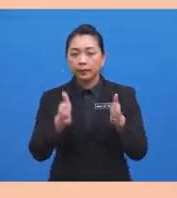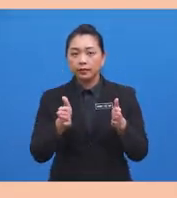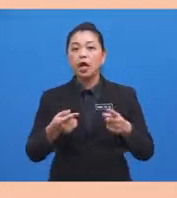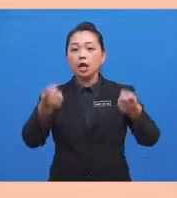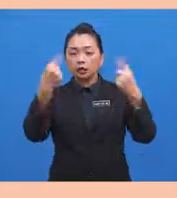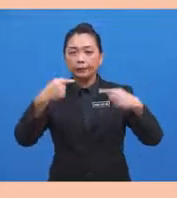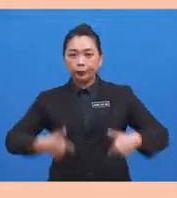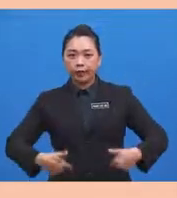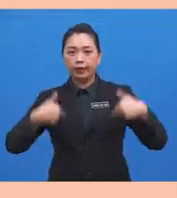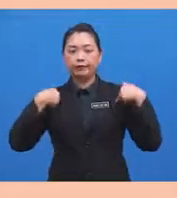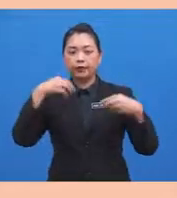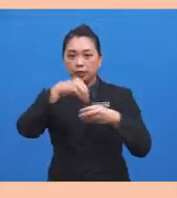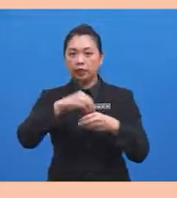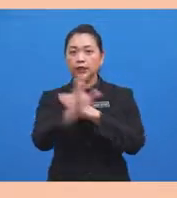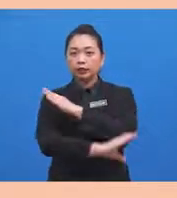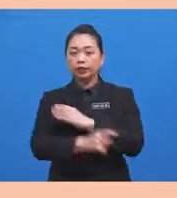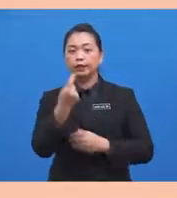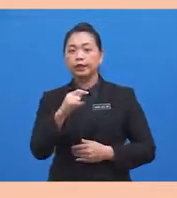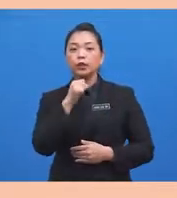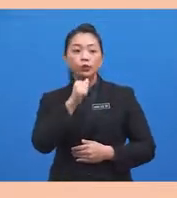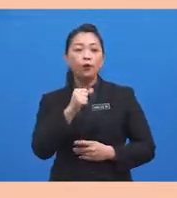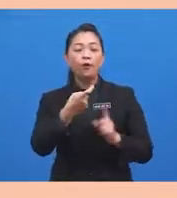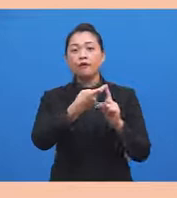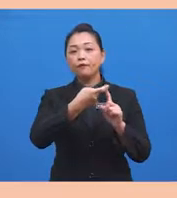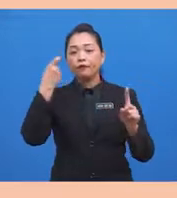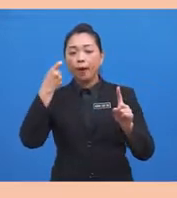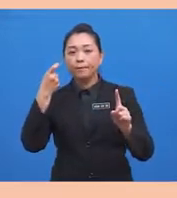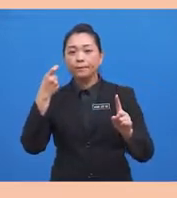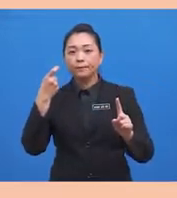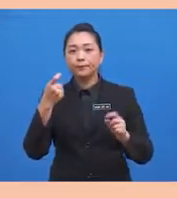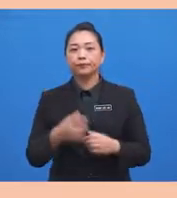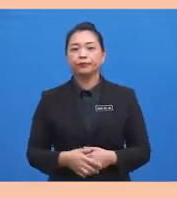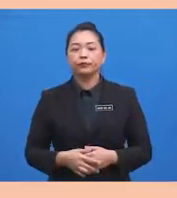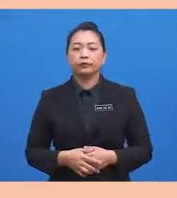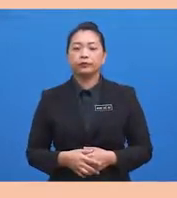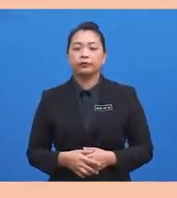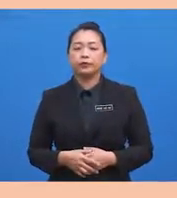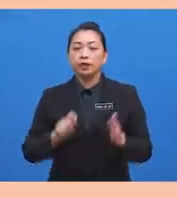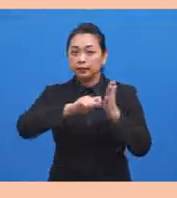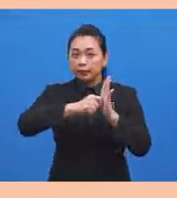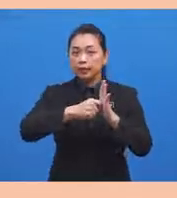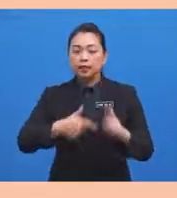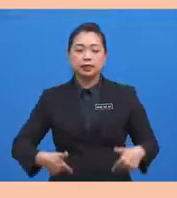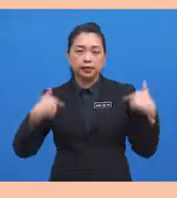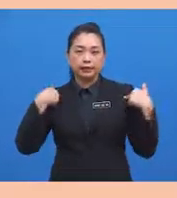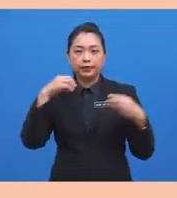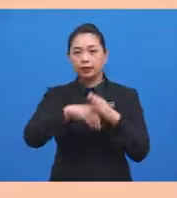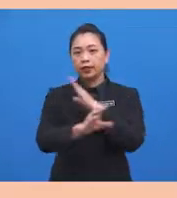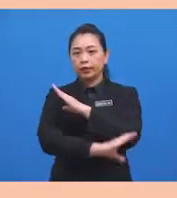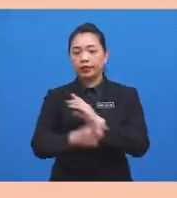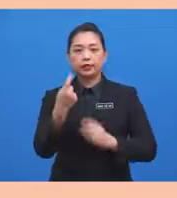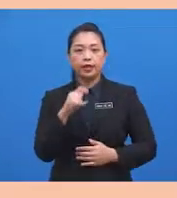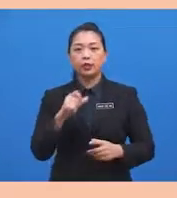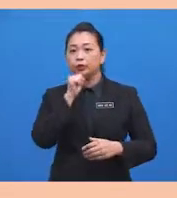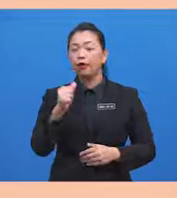live in a country they are not from. Once you see the phrase, live in a country they are not from, the word from